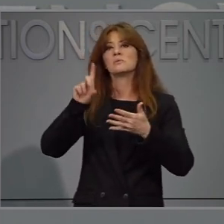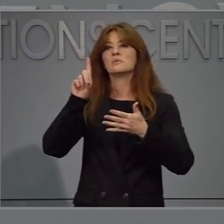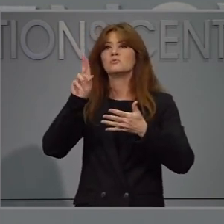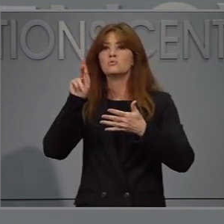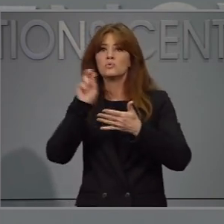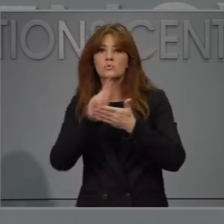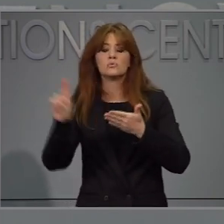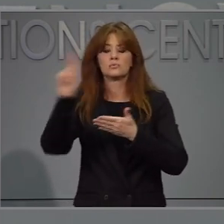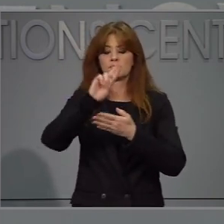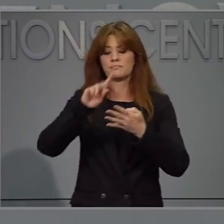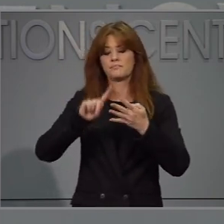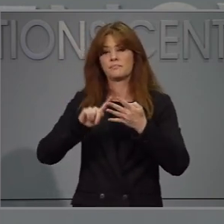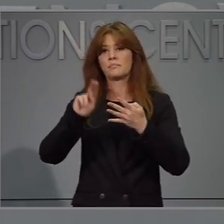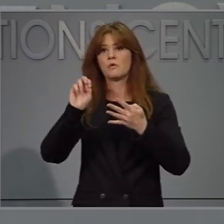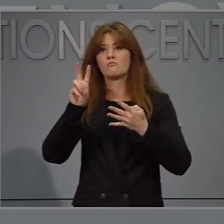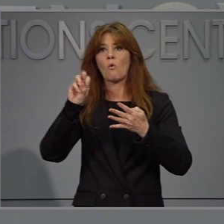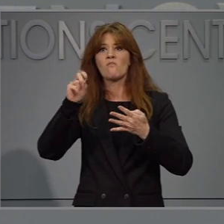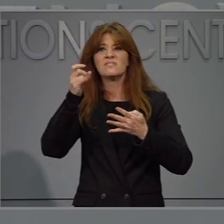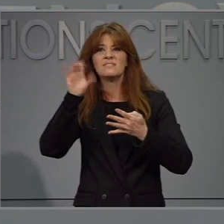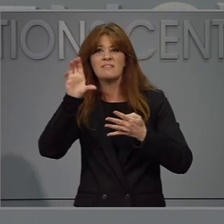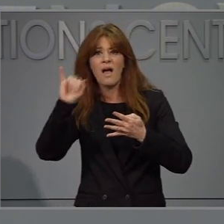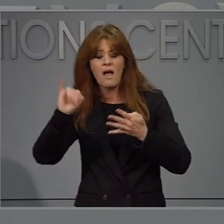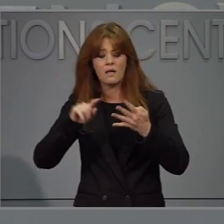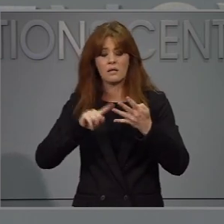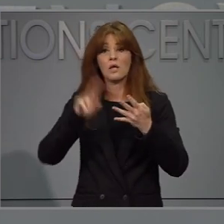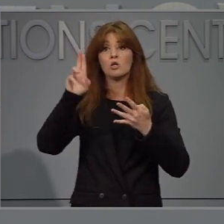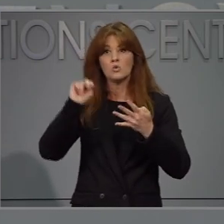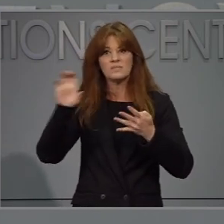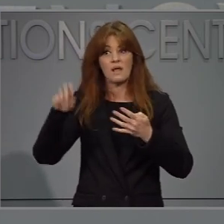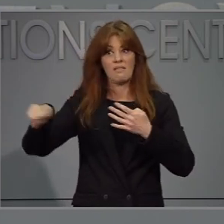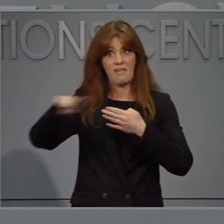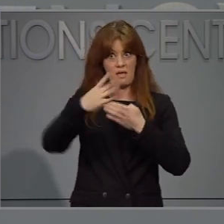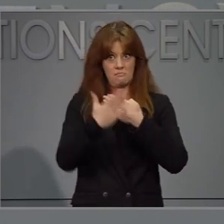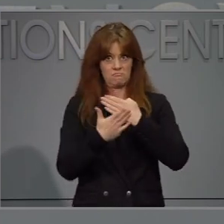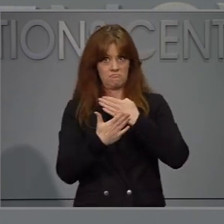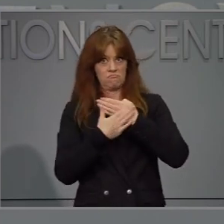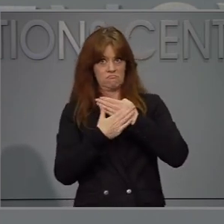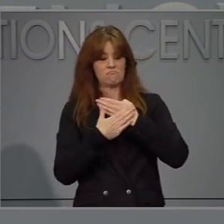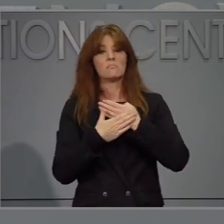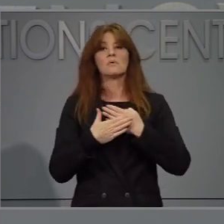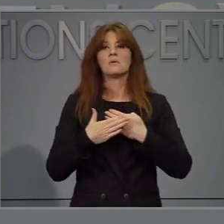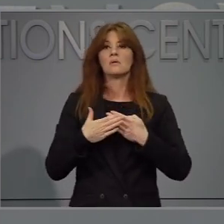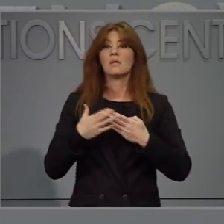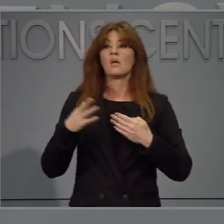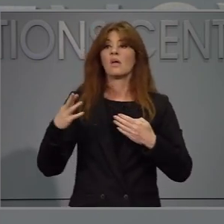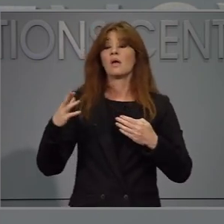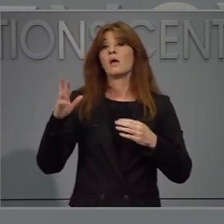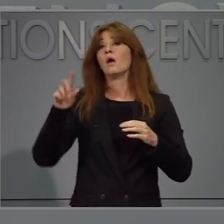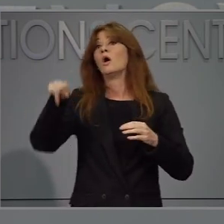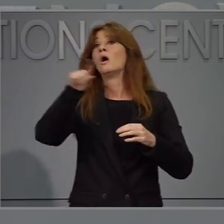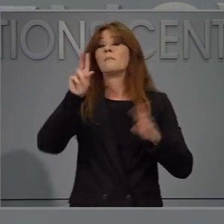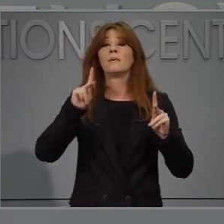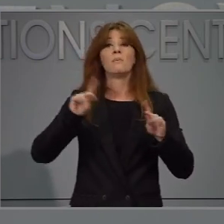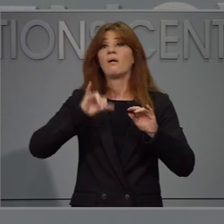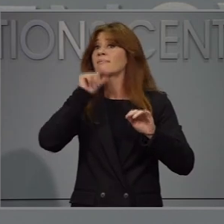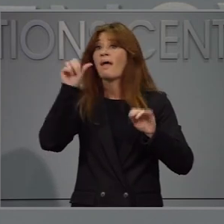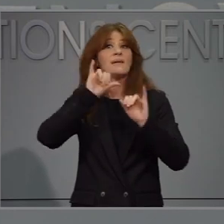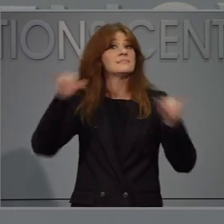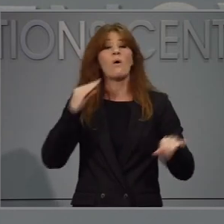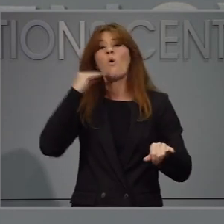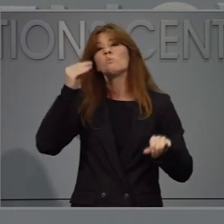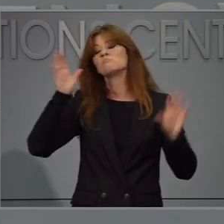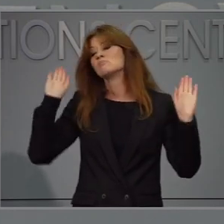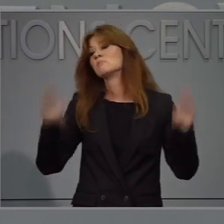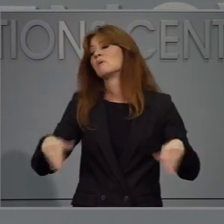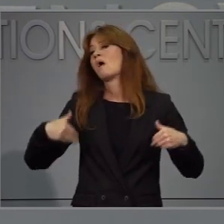RTI and UNC, I think they warned us, as the governor said earlier, that complacency is not our friend. We need